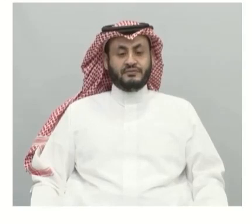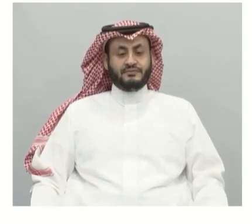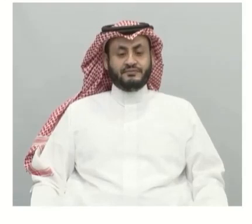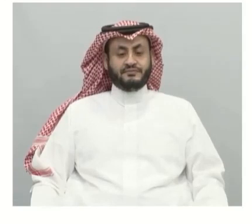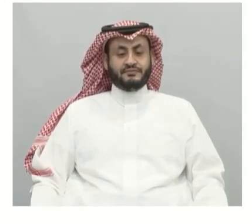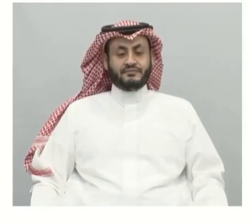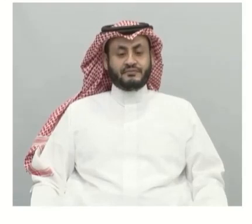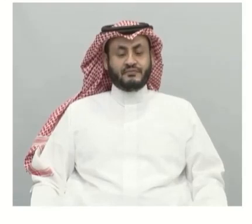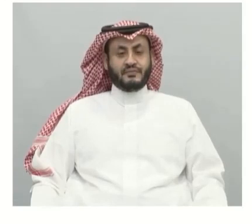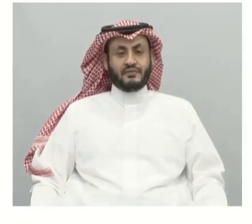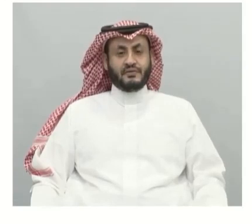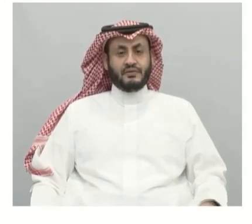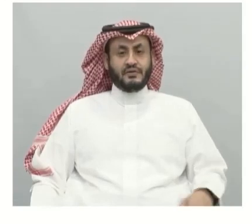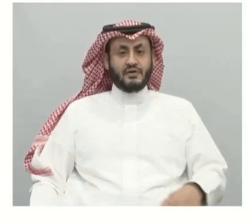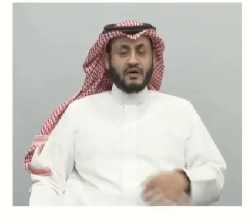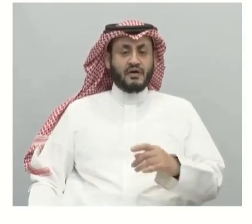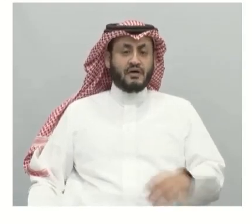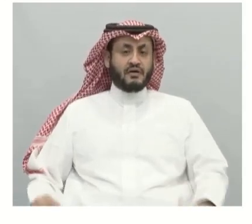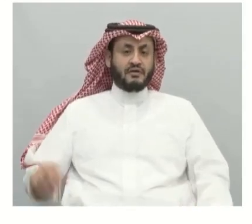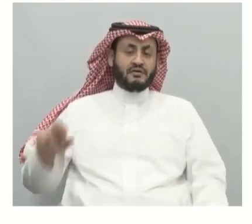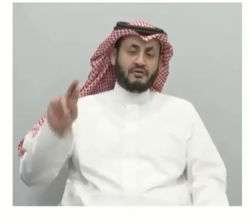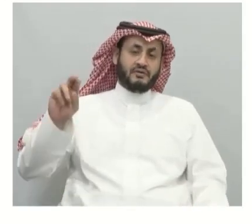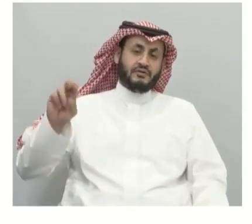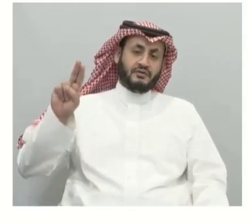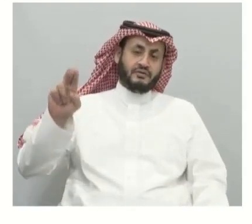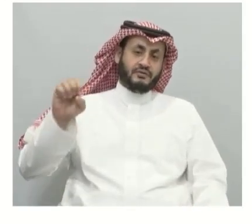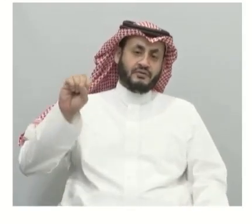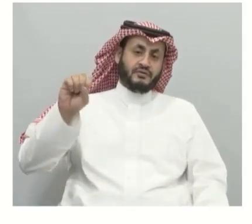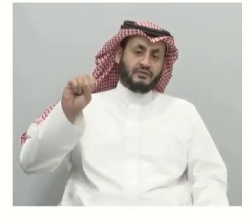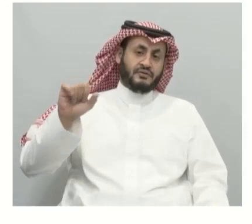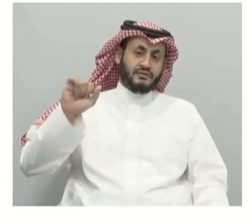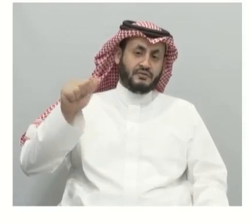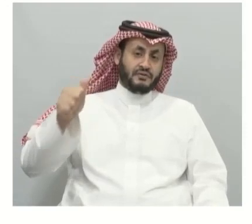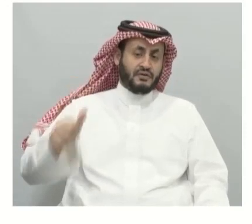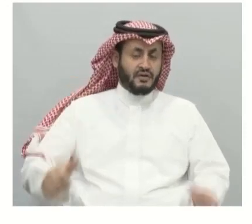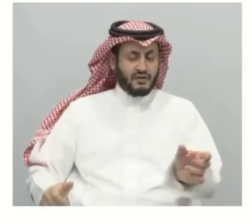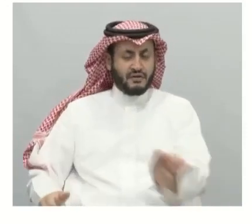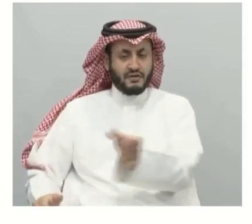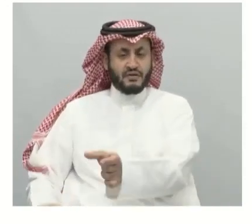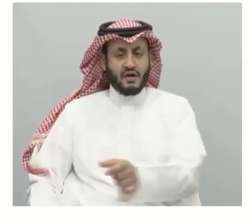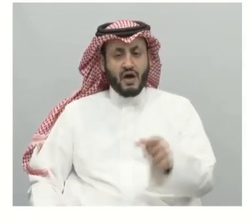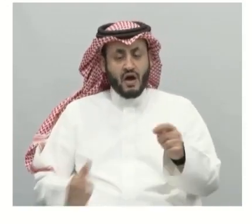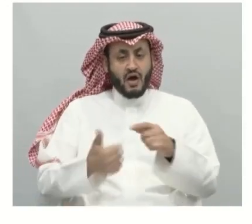Jordanian, Amman. Russia, Russian, Moscow. How was